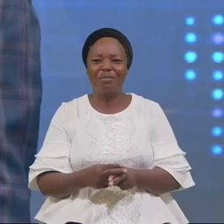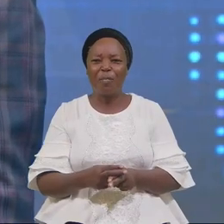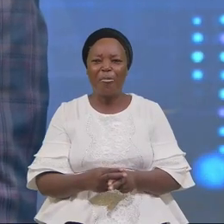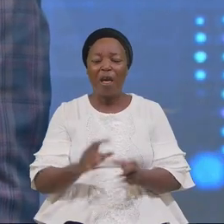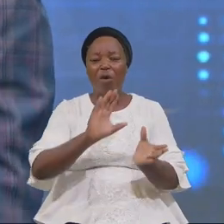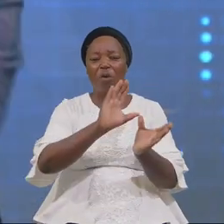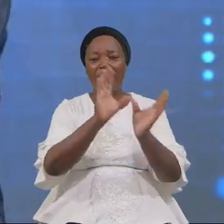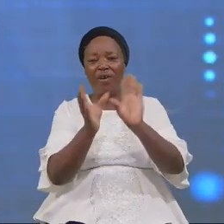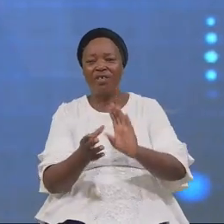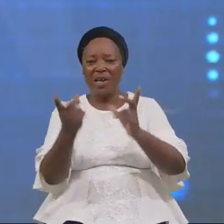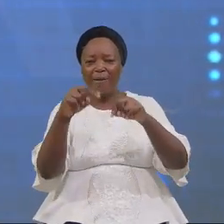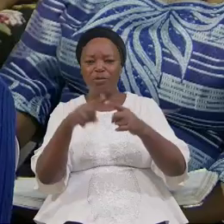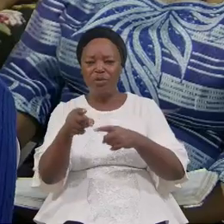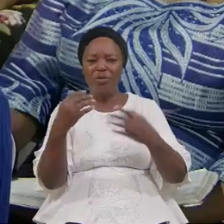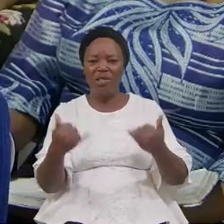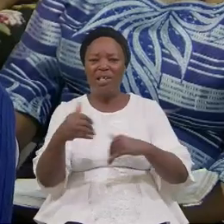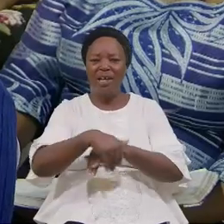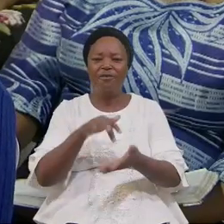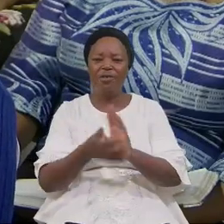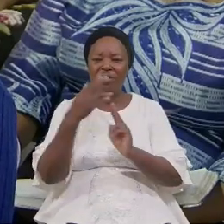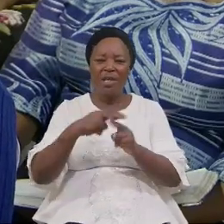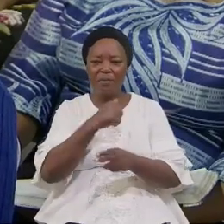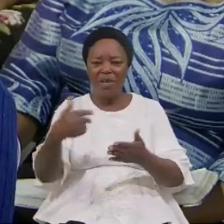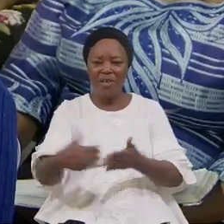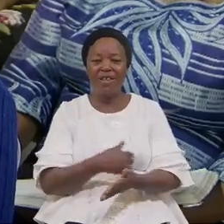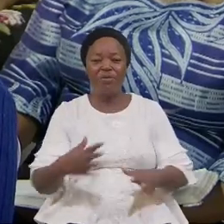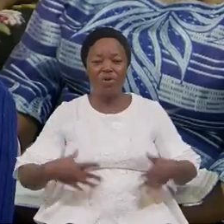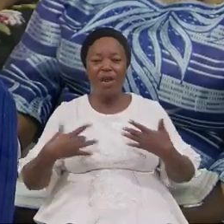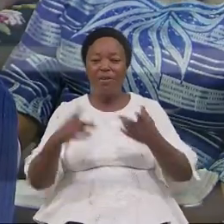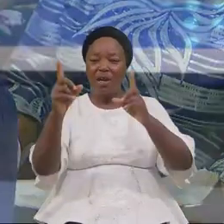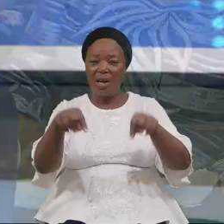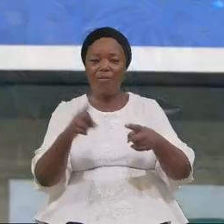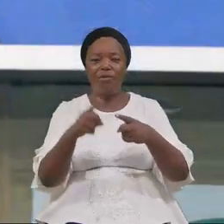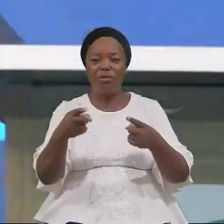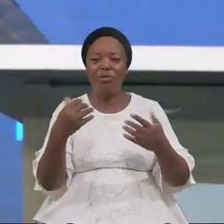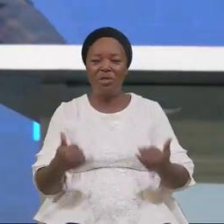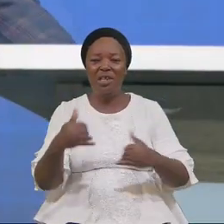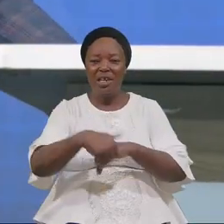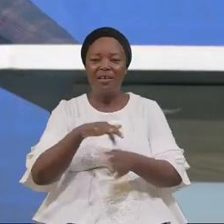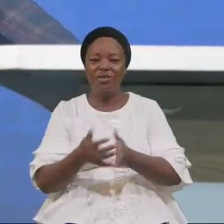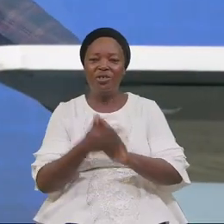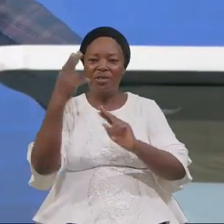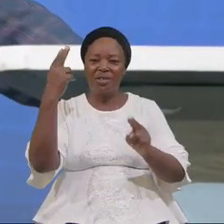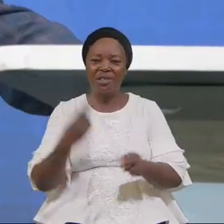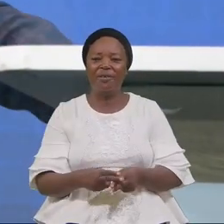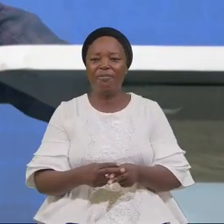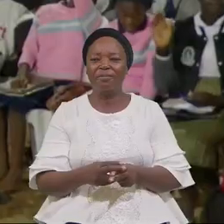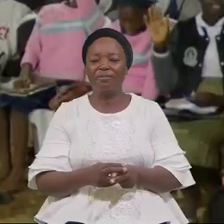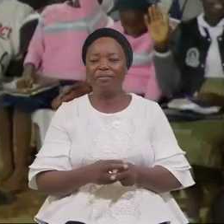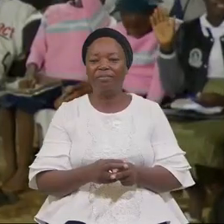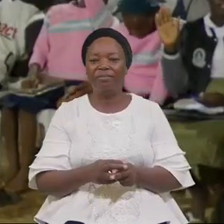Conversion comes to you tonight. A new life comes to you tonight in Jesus'